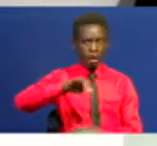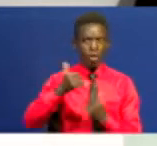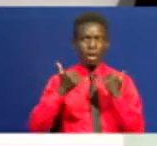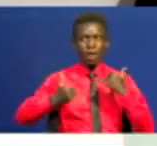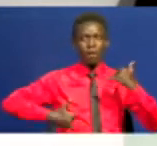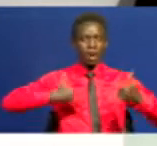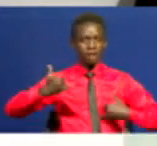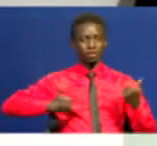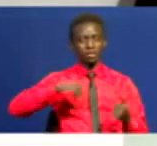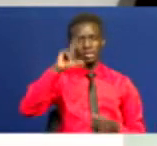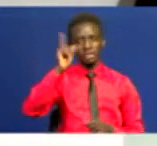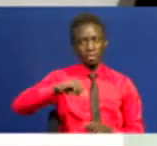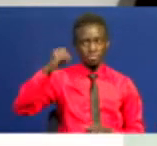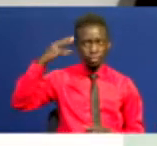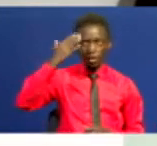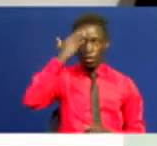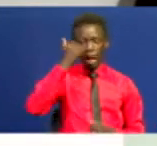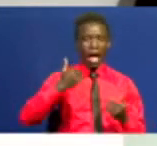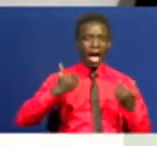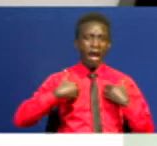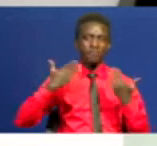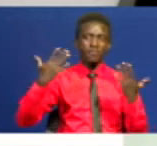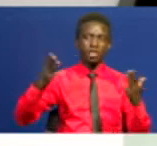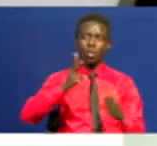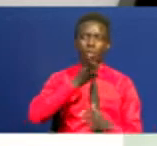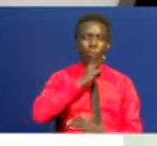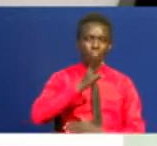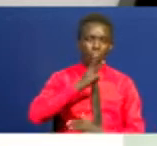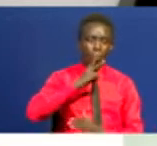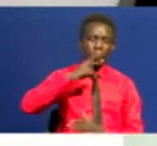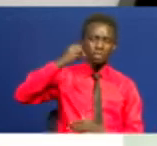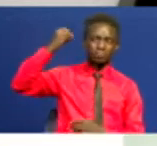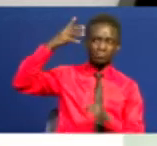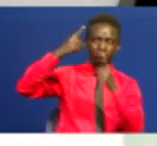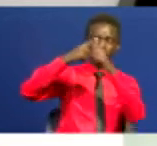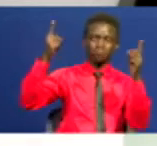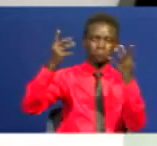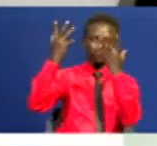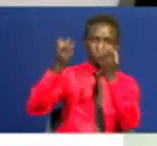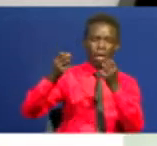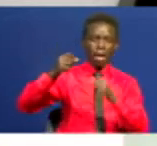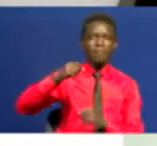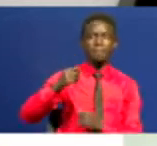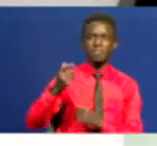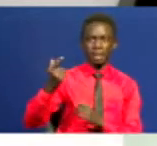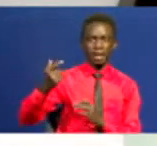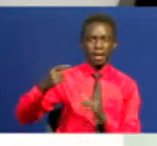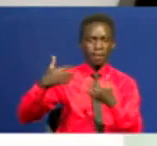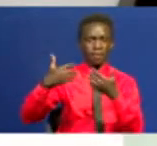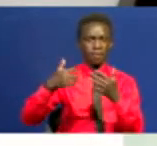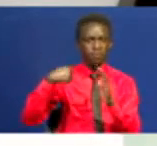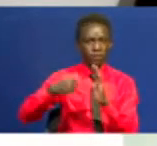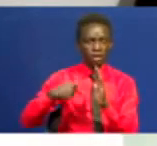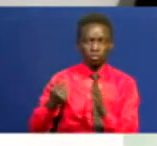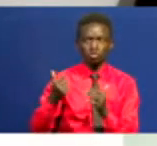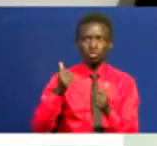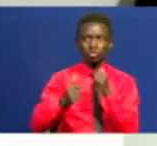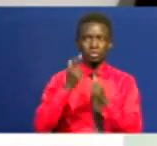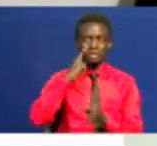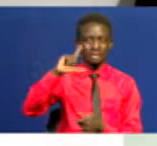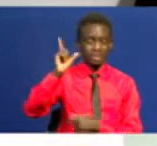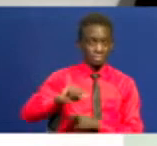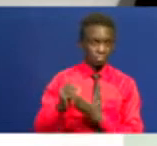power courtesy of a hydro solar power plant developed by Migiro Hydro Electricity. Developed at a cost of